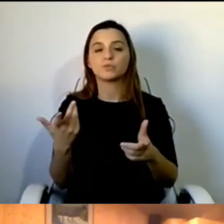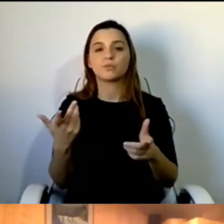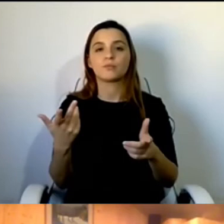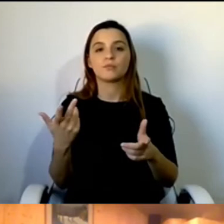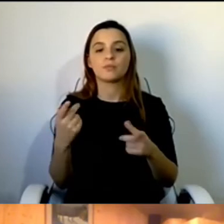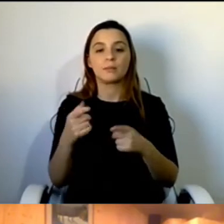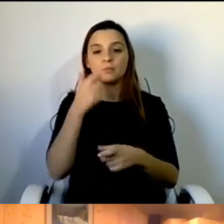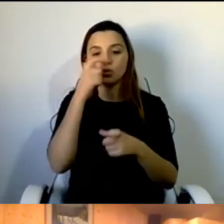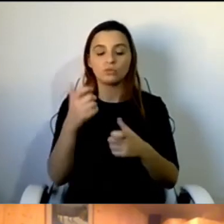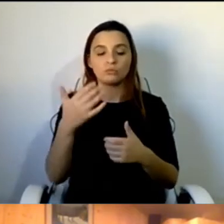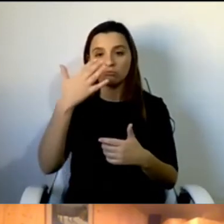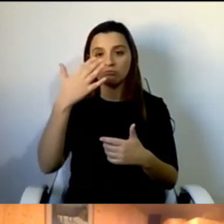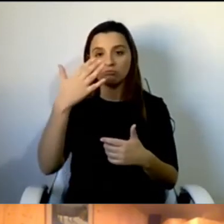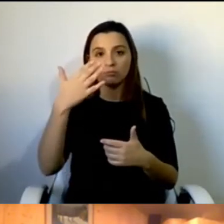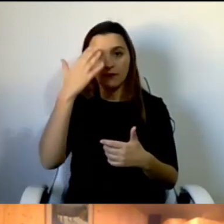who causes